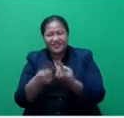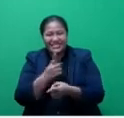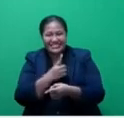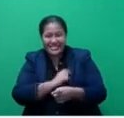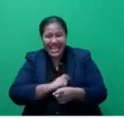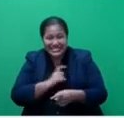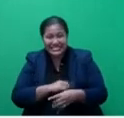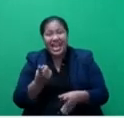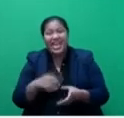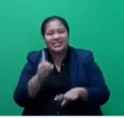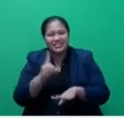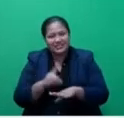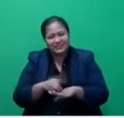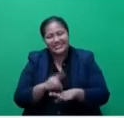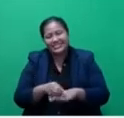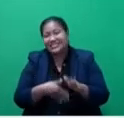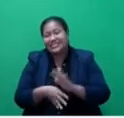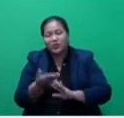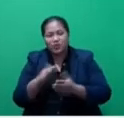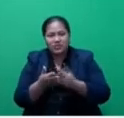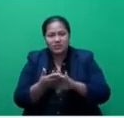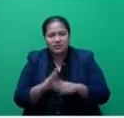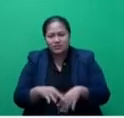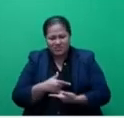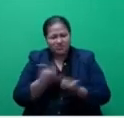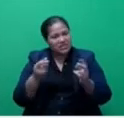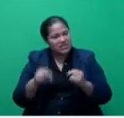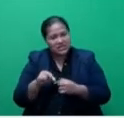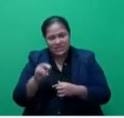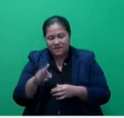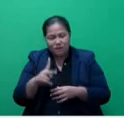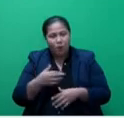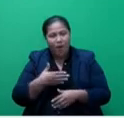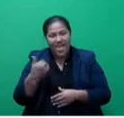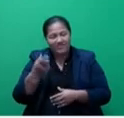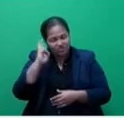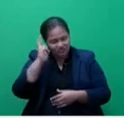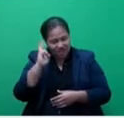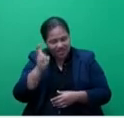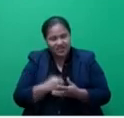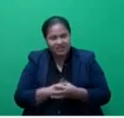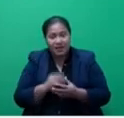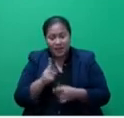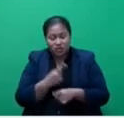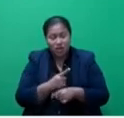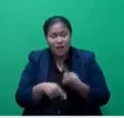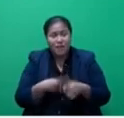the community. There is even a greater need for health screening and health promotion. The vital interconnectivity